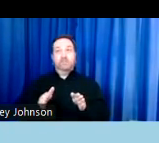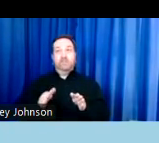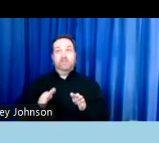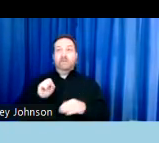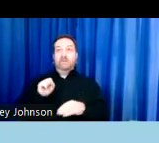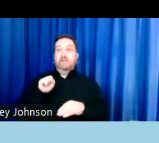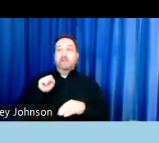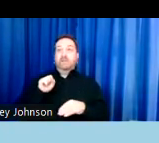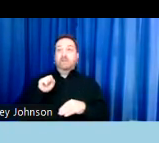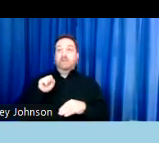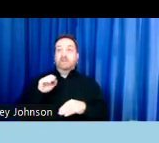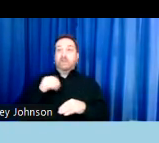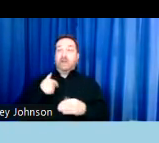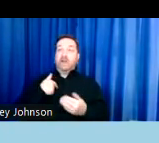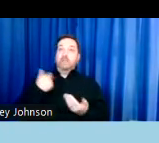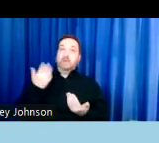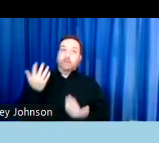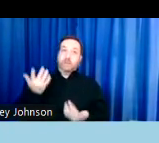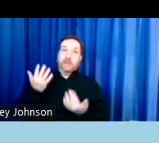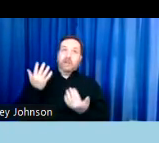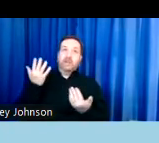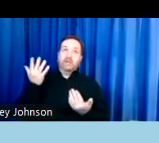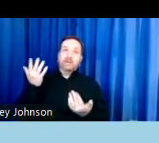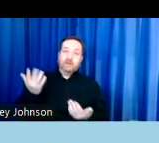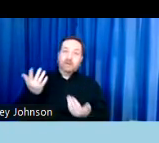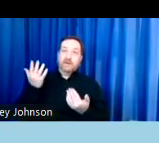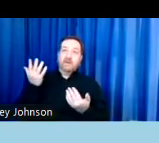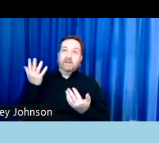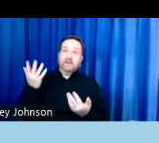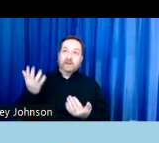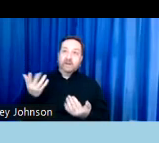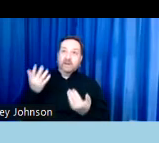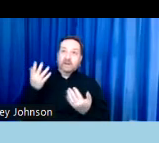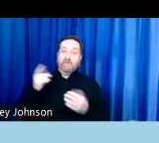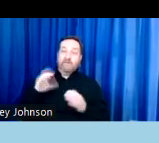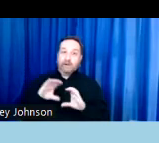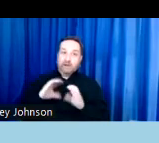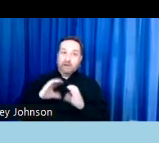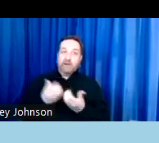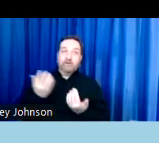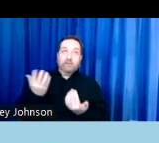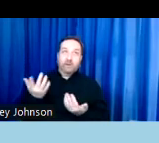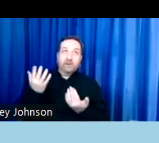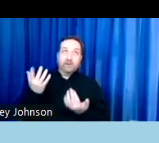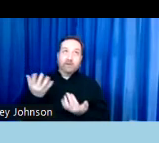be waiting on like a class,